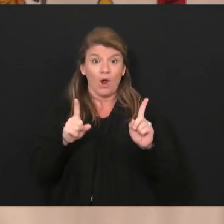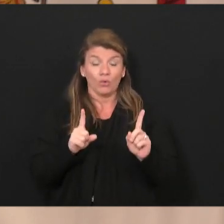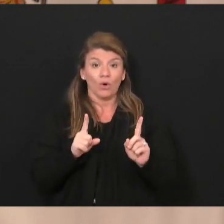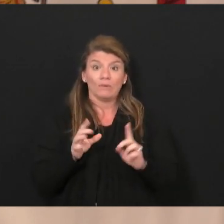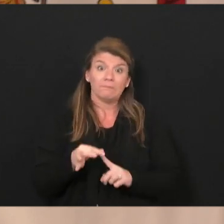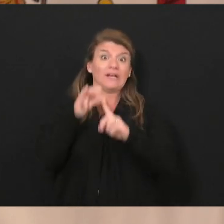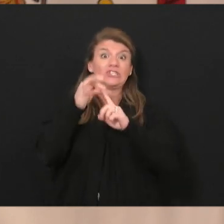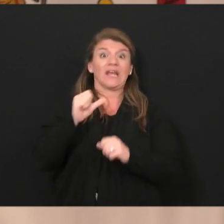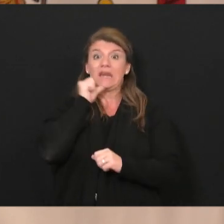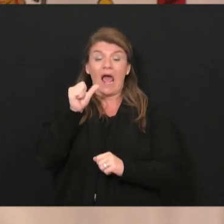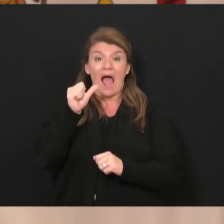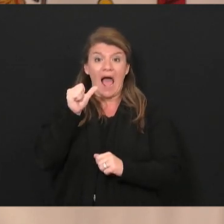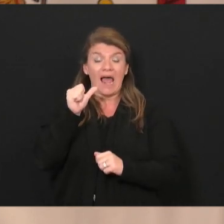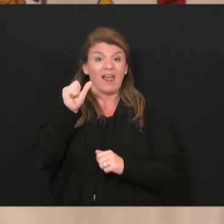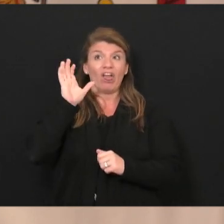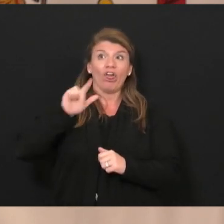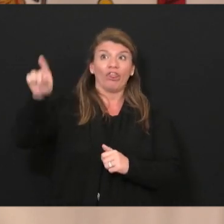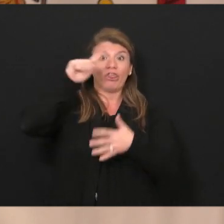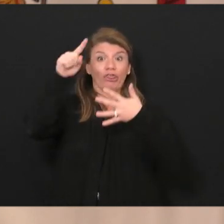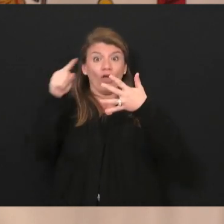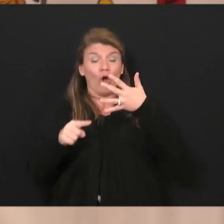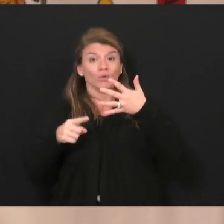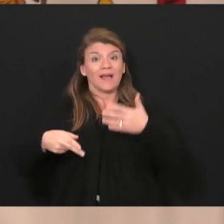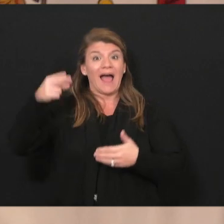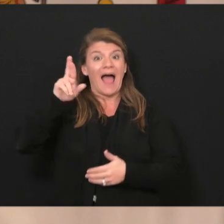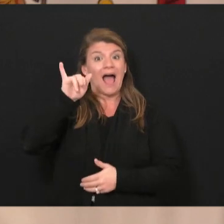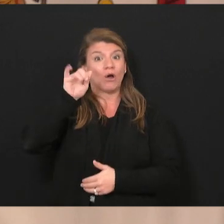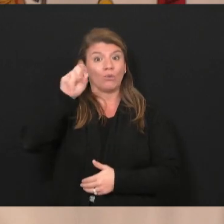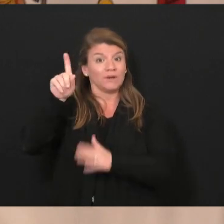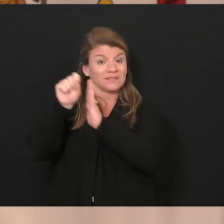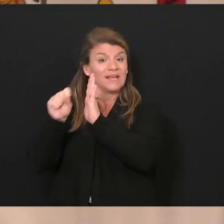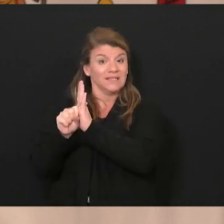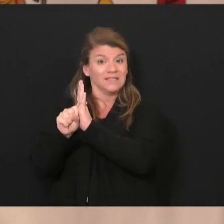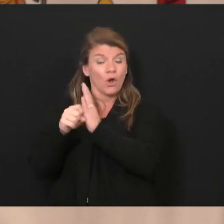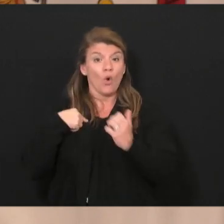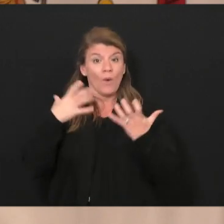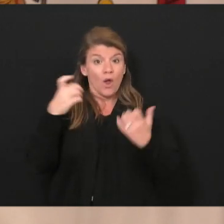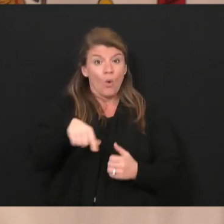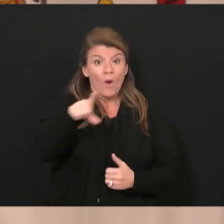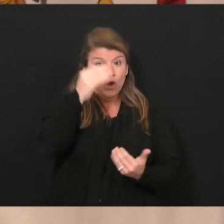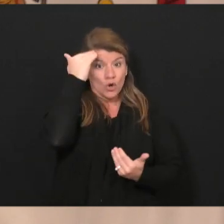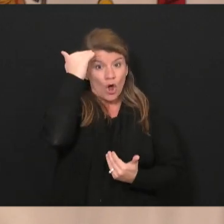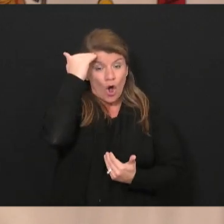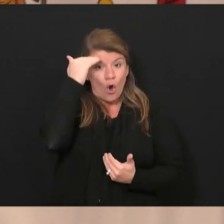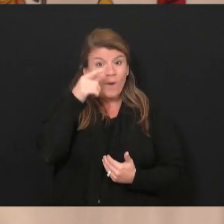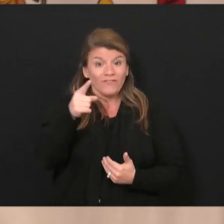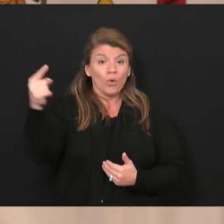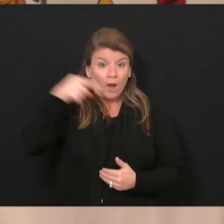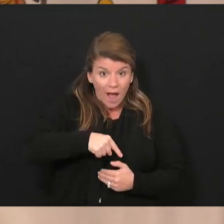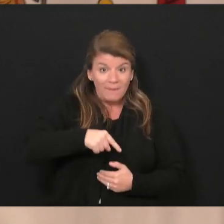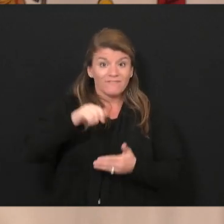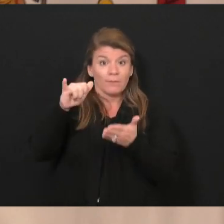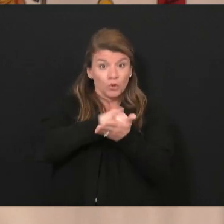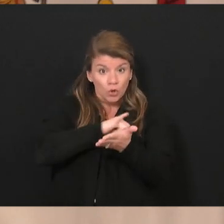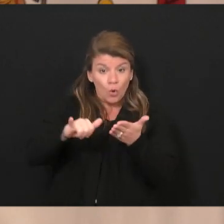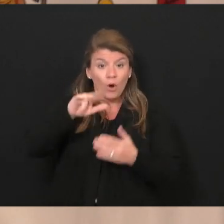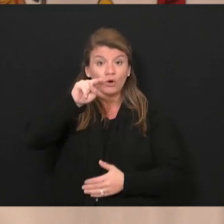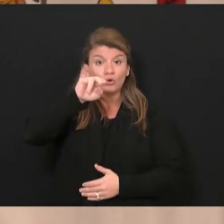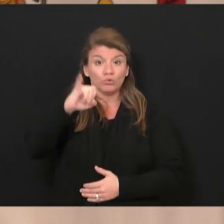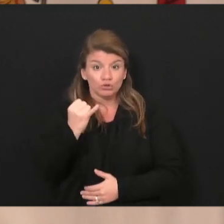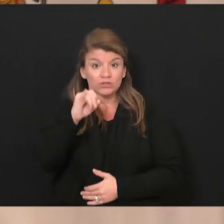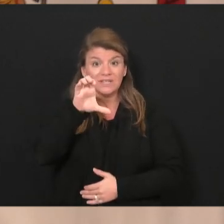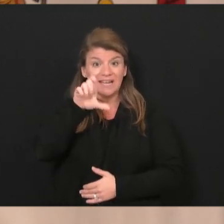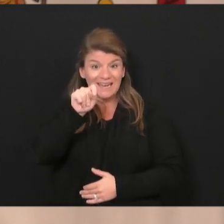we especially want the people to know that people coming in here, you know, from New York, New Jersey, Connecticut, we're going to expect them to